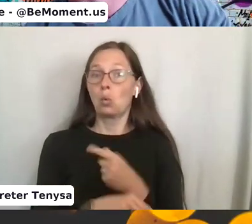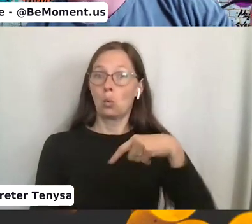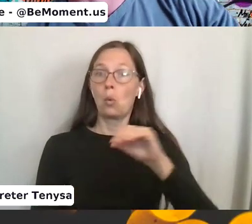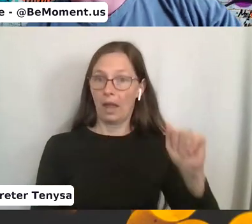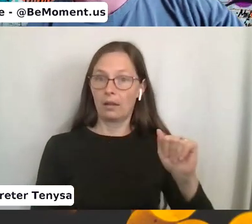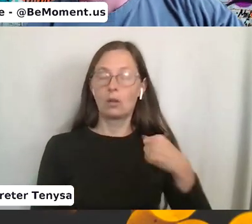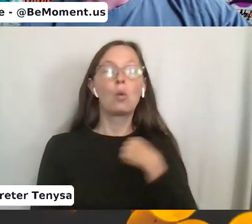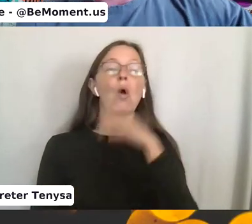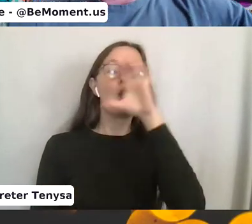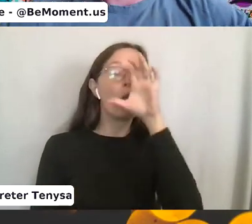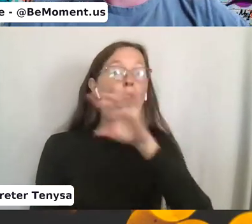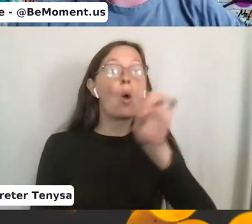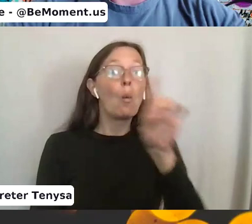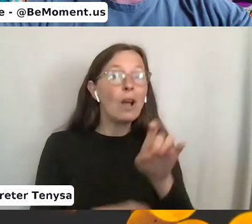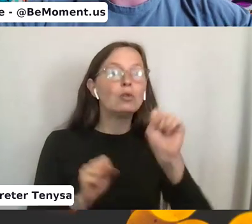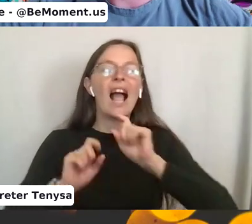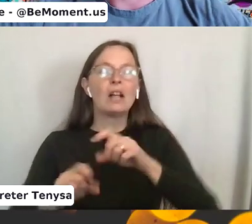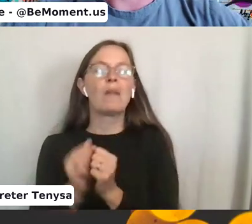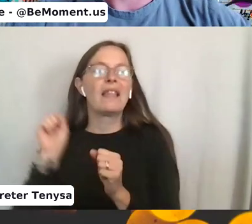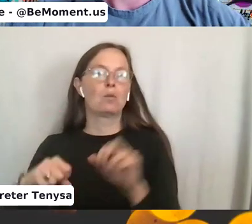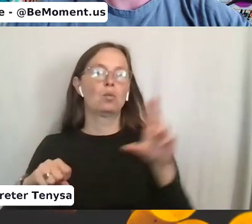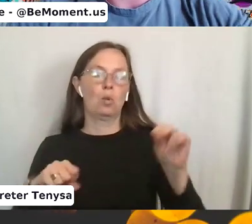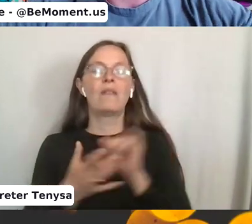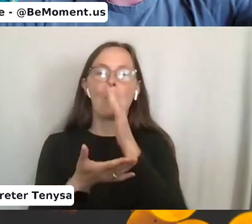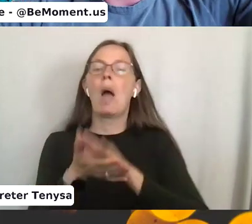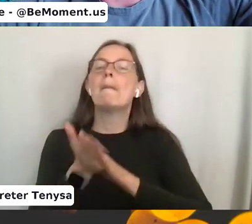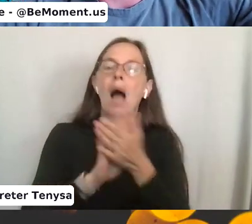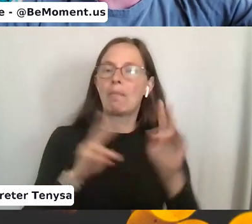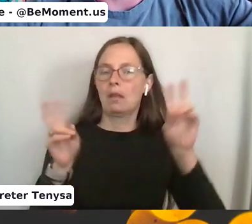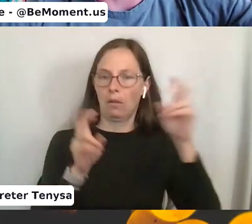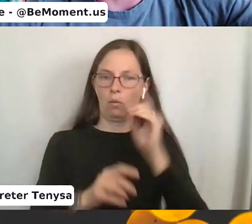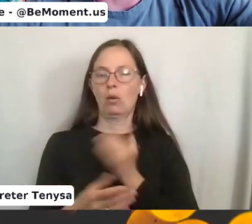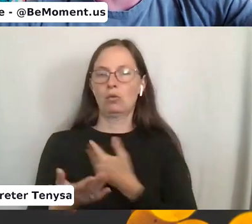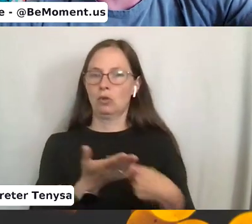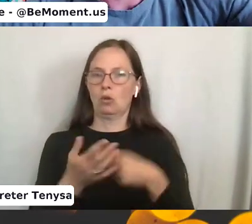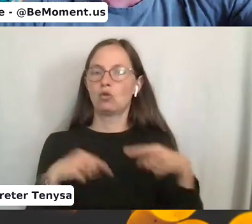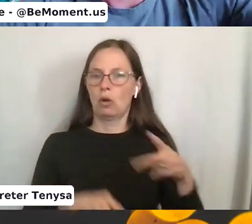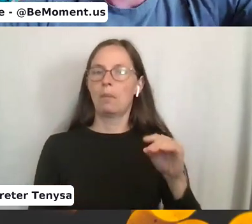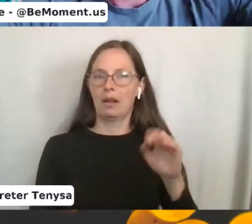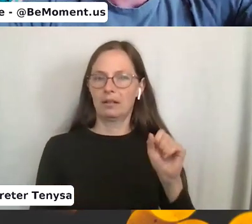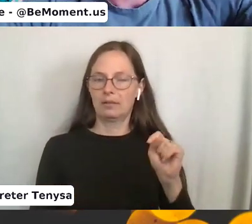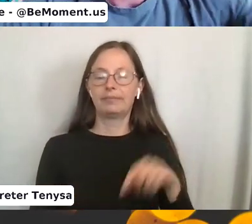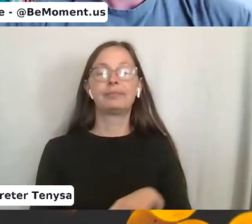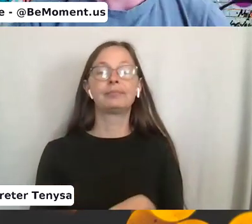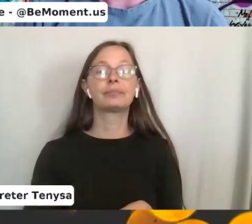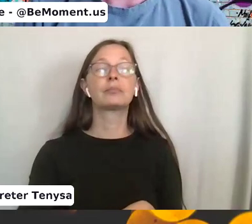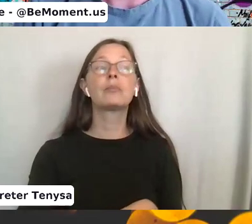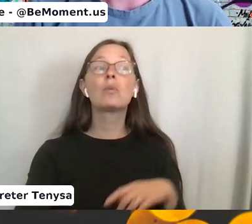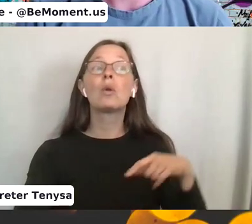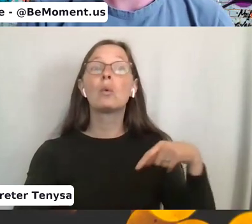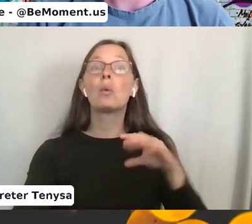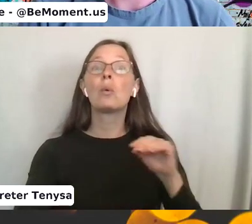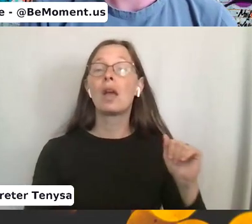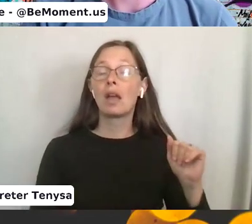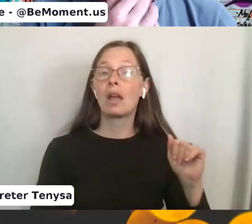yes or no questions, which will then become the fodder for the topic of discussion during the podcast. So, and the Q&A box is not